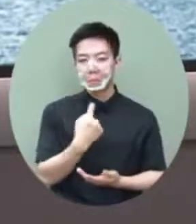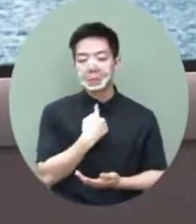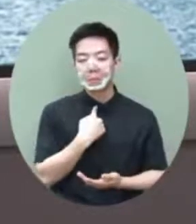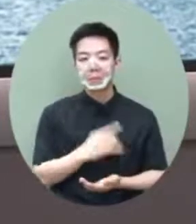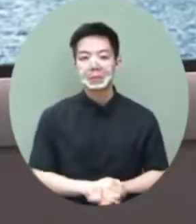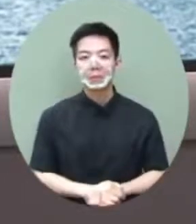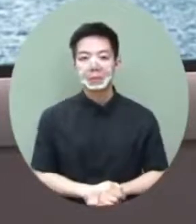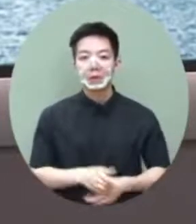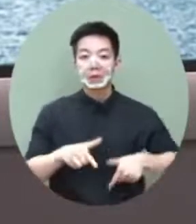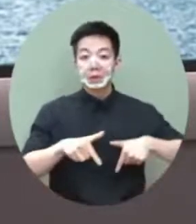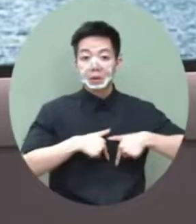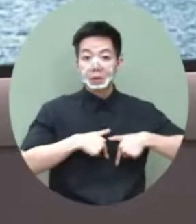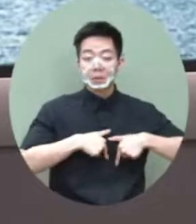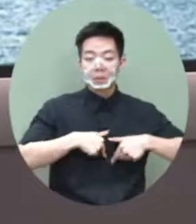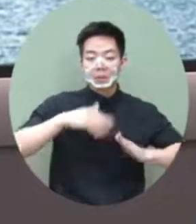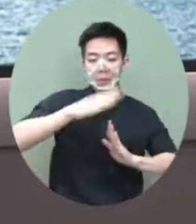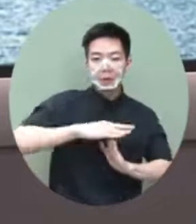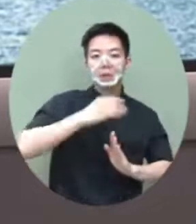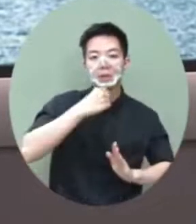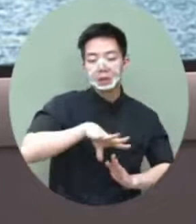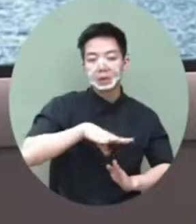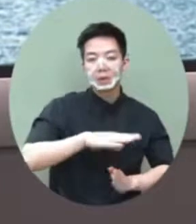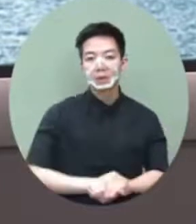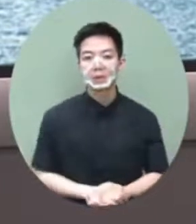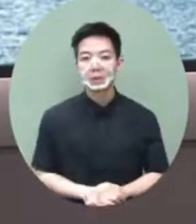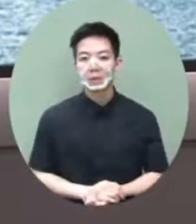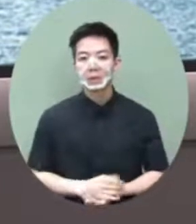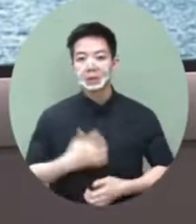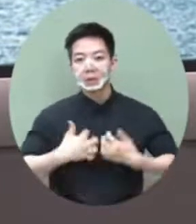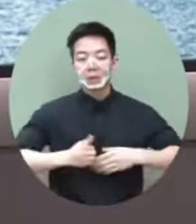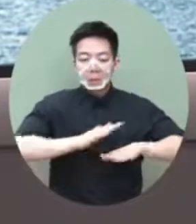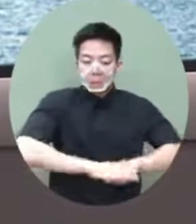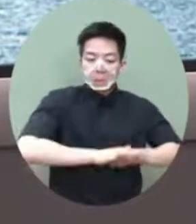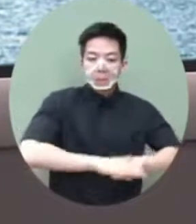intubated. And he also had cardiac arrest.